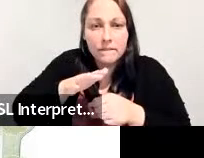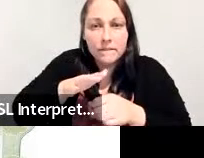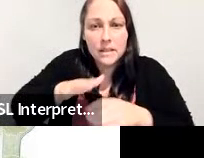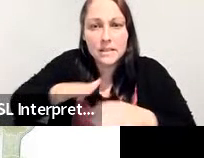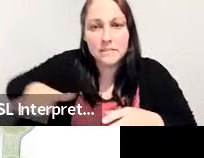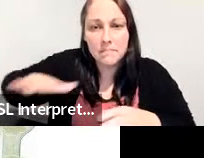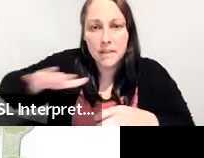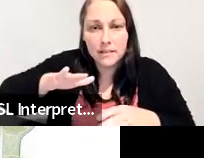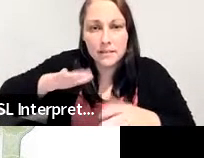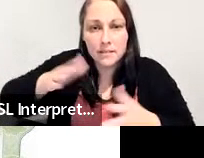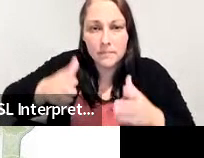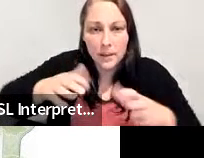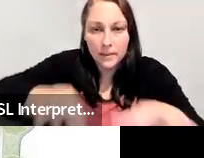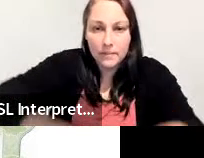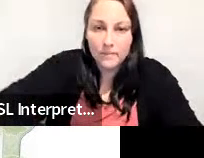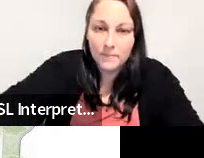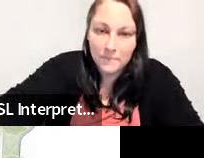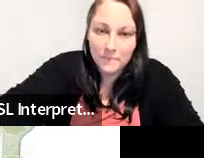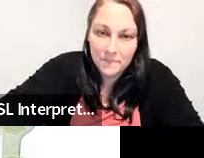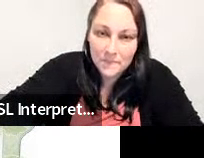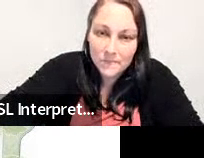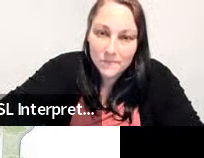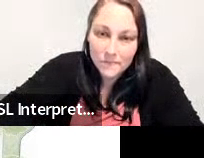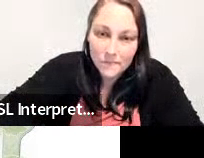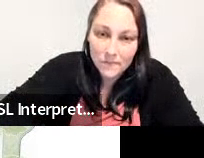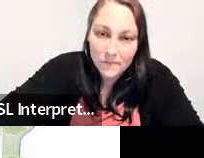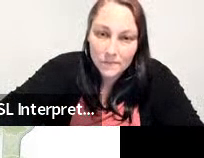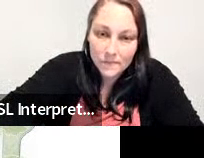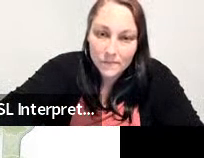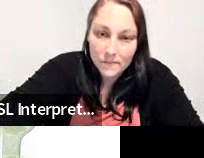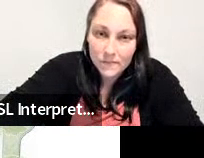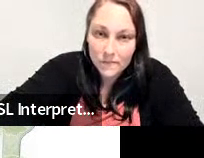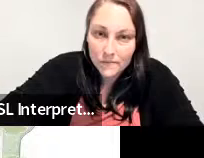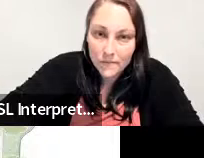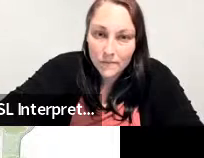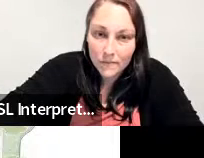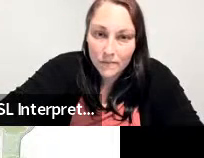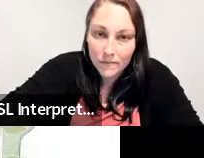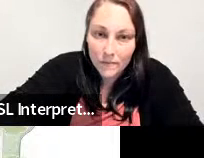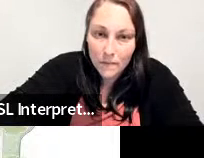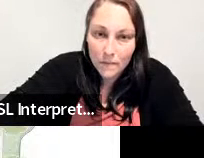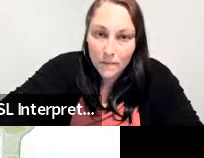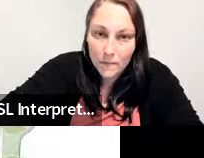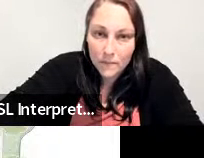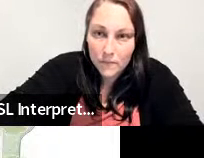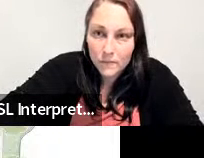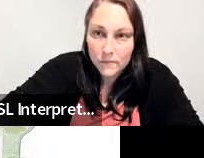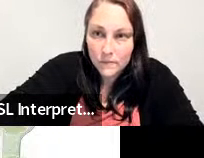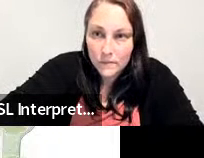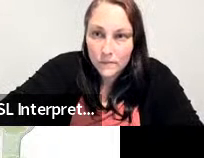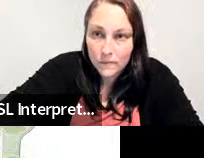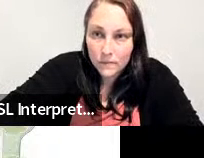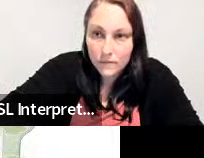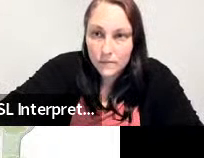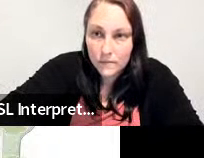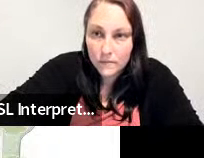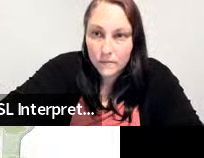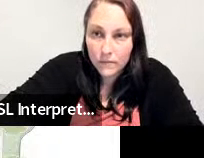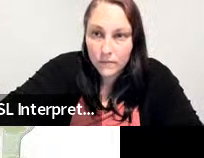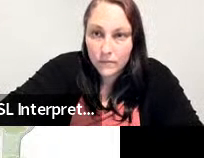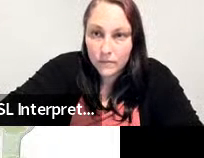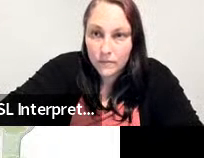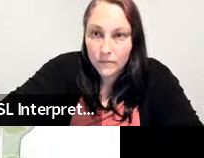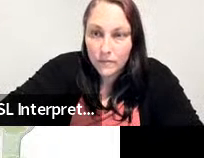Do you get what I'm getting at? Yeah, I would have to study it to see if it's feasible. To be honest,